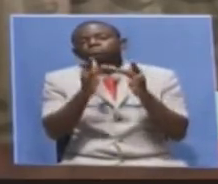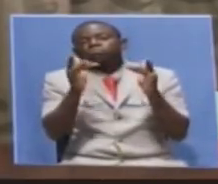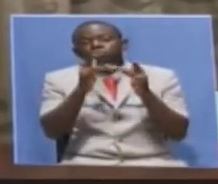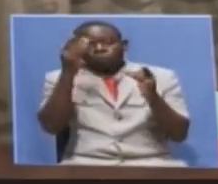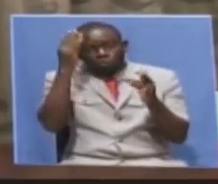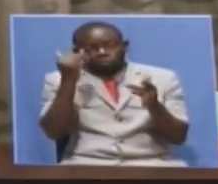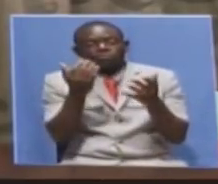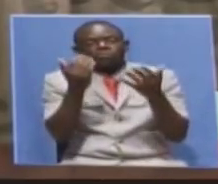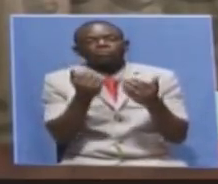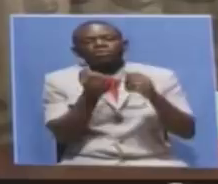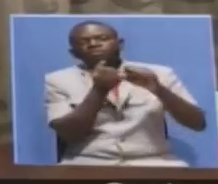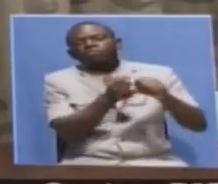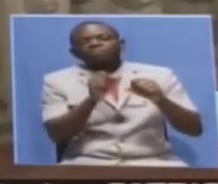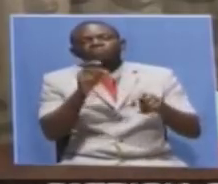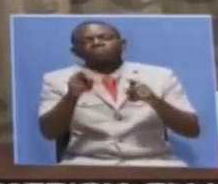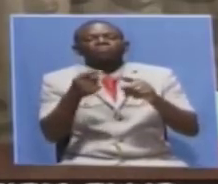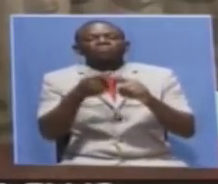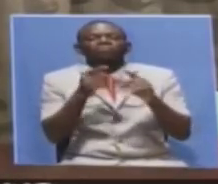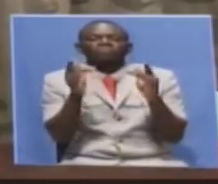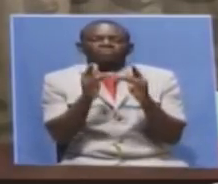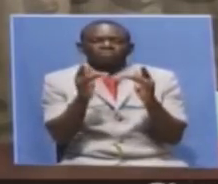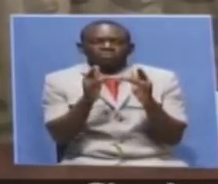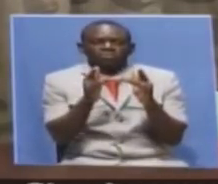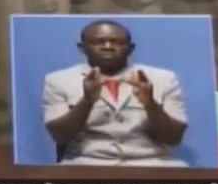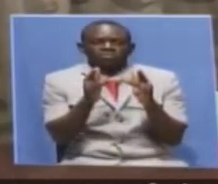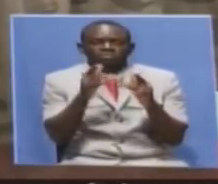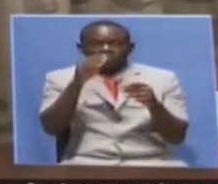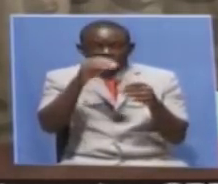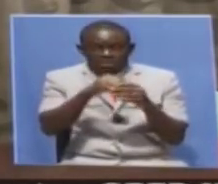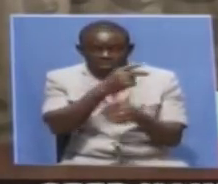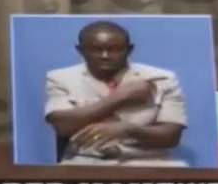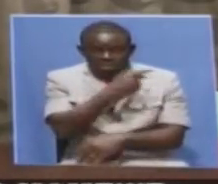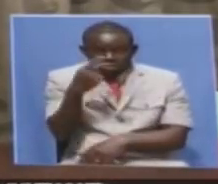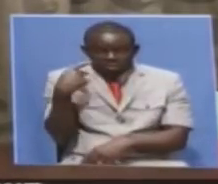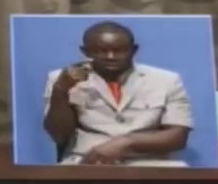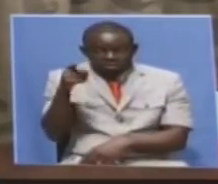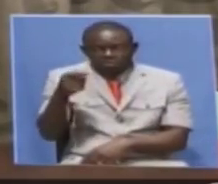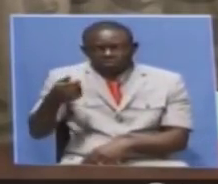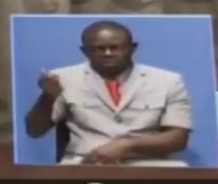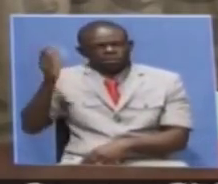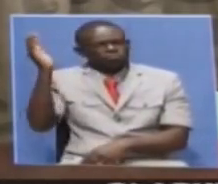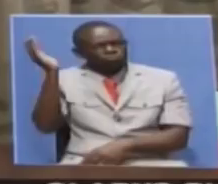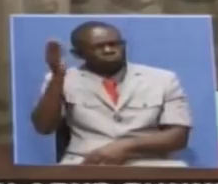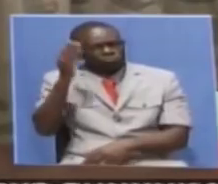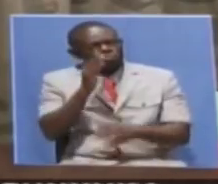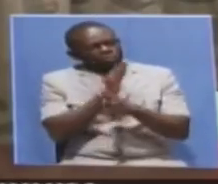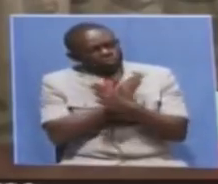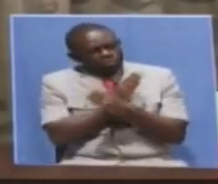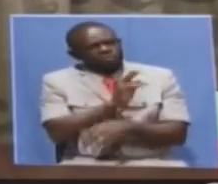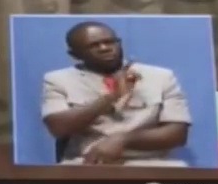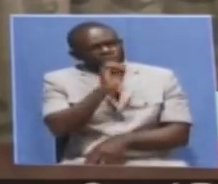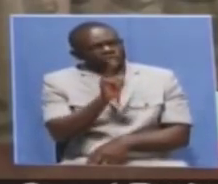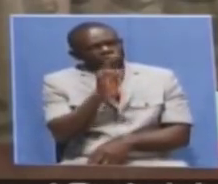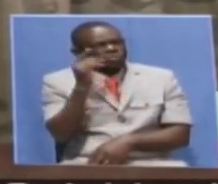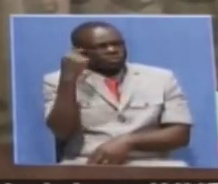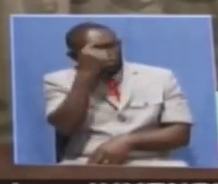cyberspace. Speaking when he issued a ministerial statement on the use of social and electronic media platforms in Zambia in Parliament today,